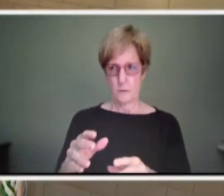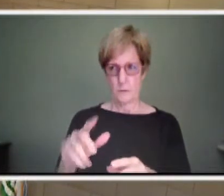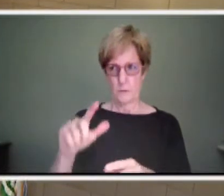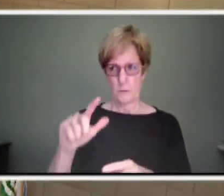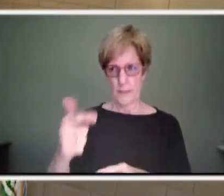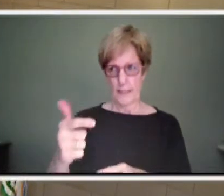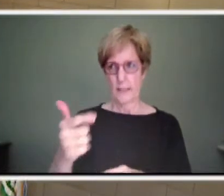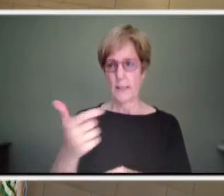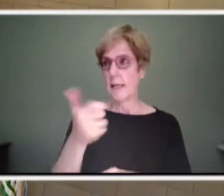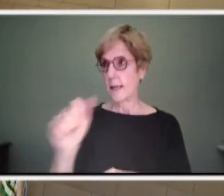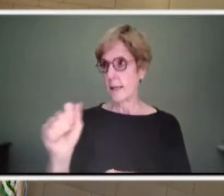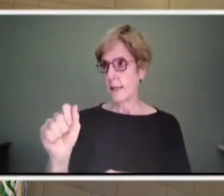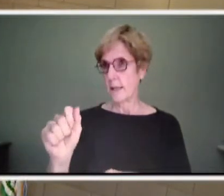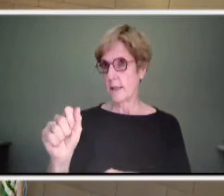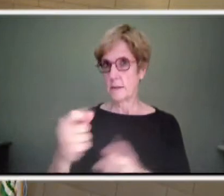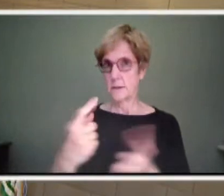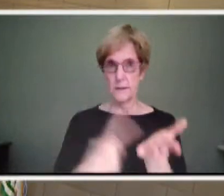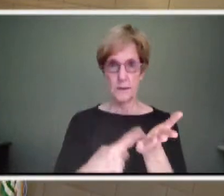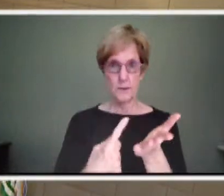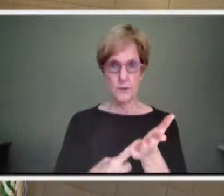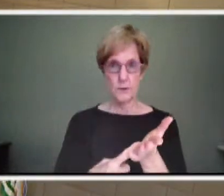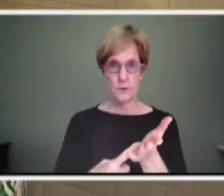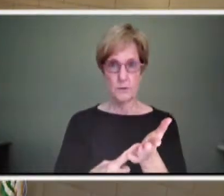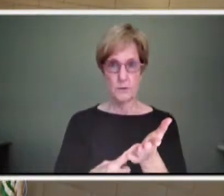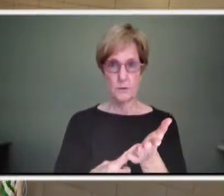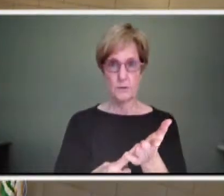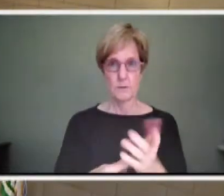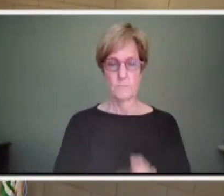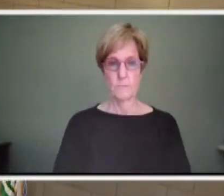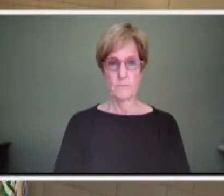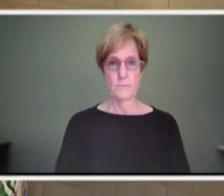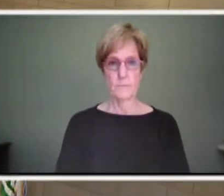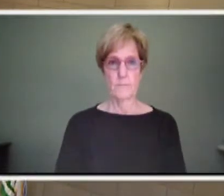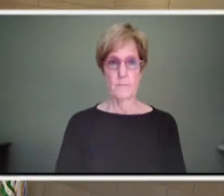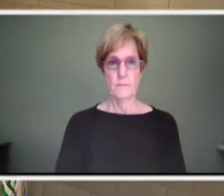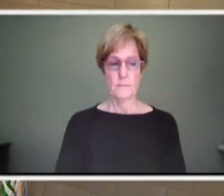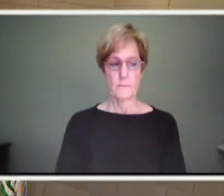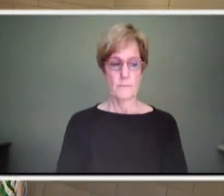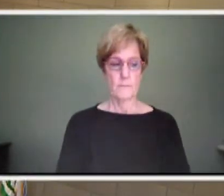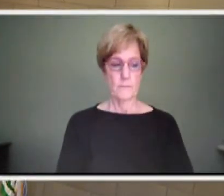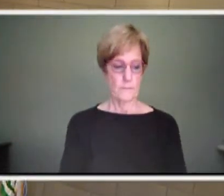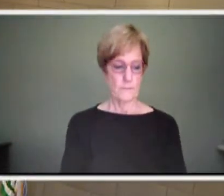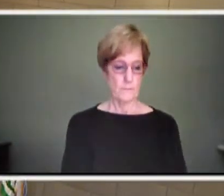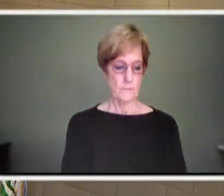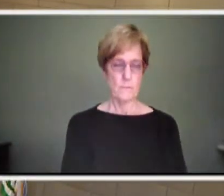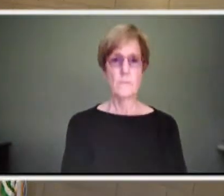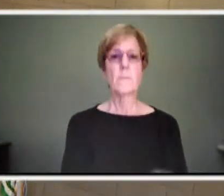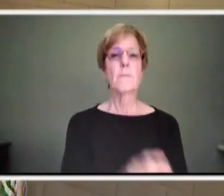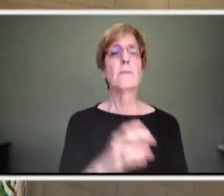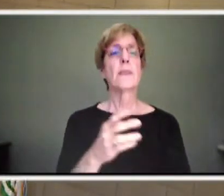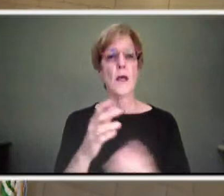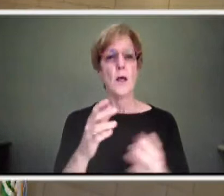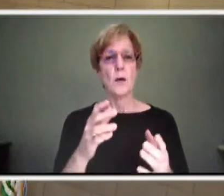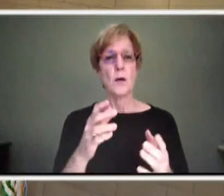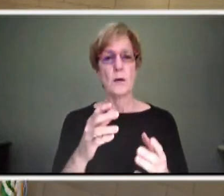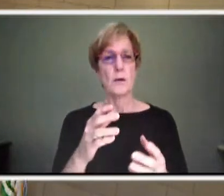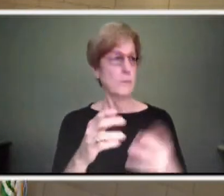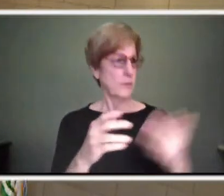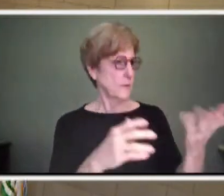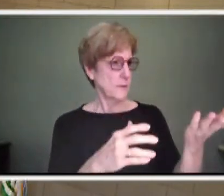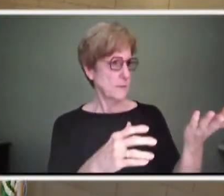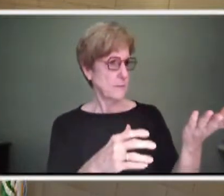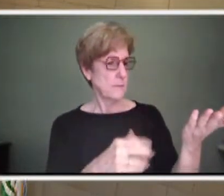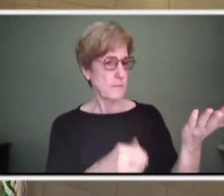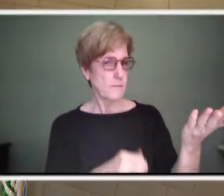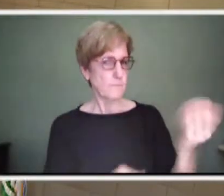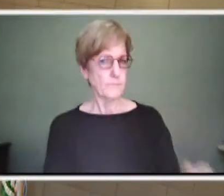any discussion on the item? Go ahead. No, you go ahead. Are you making a substitute? No, just let them say whatever they're going to say. Okay. Do we have